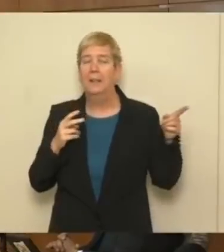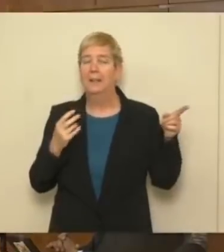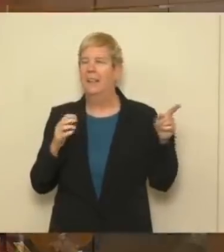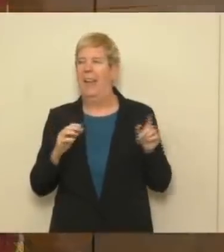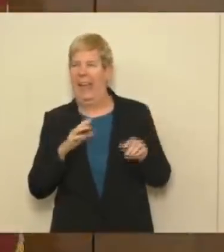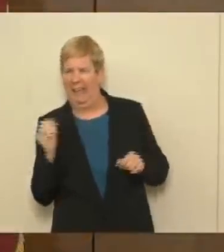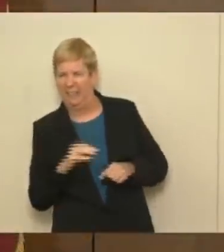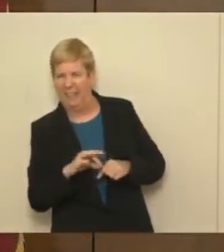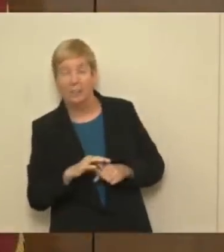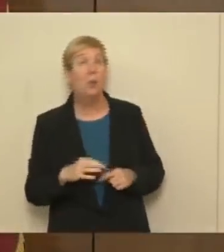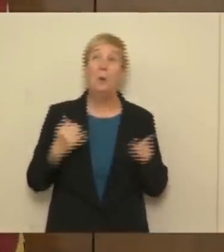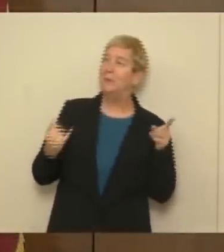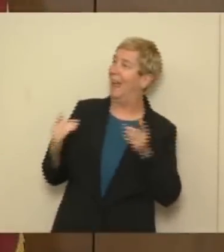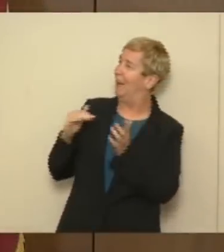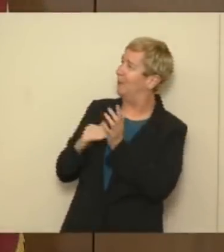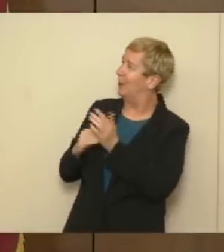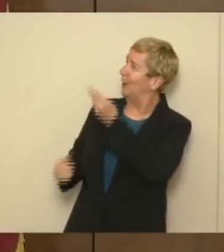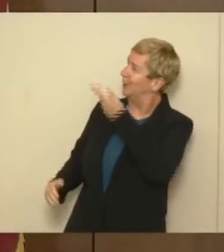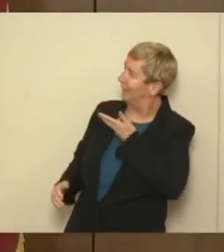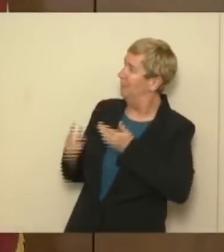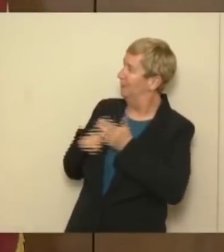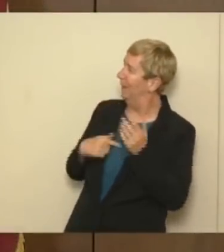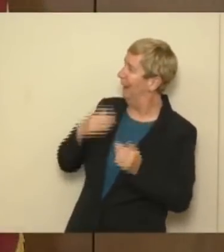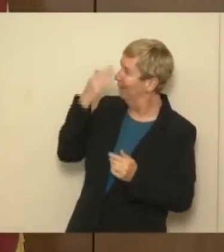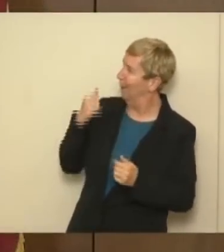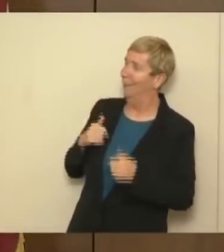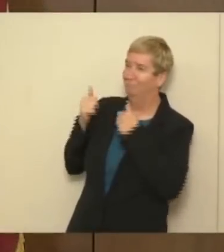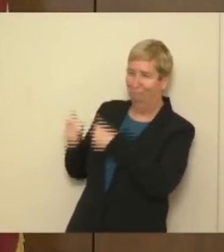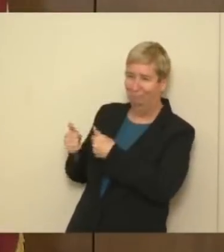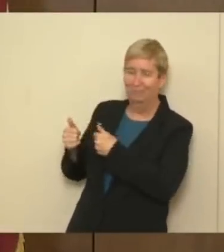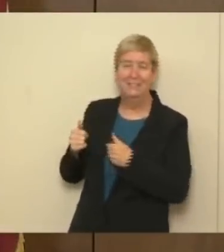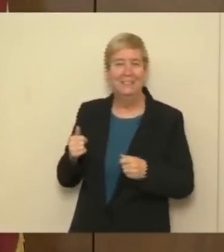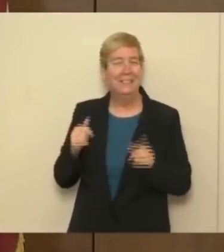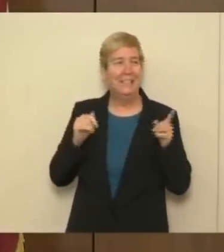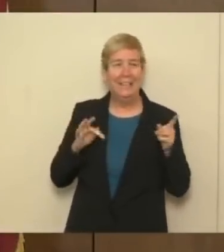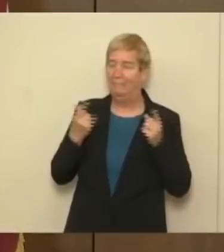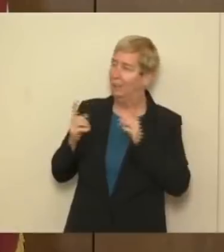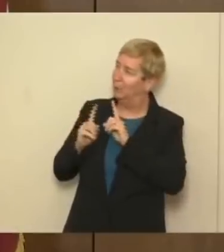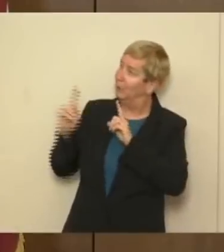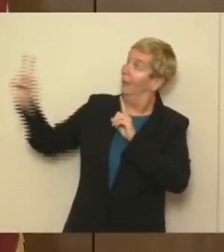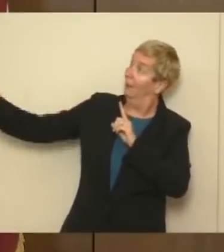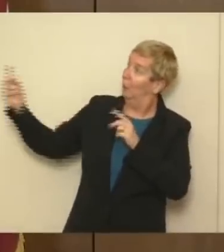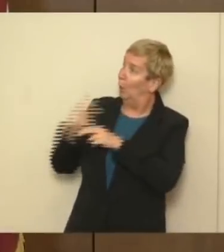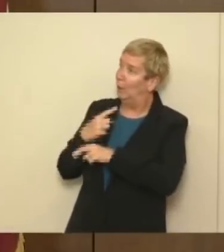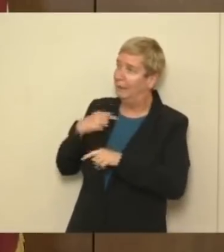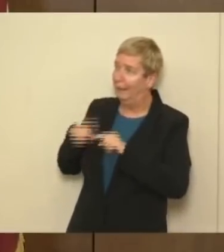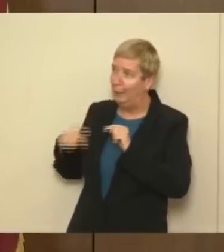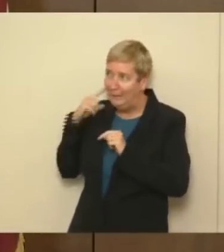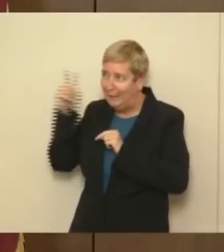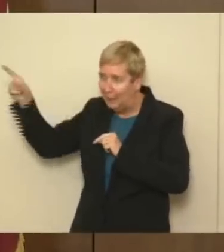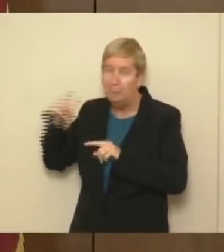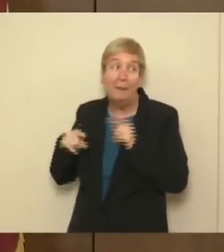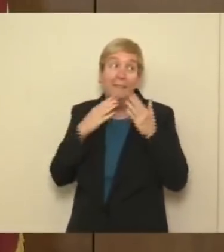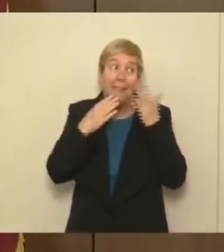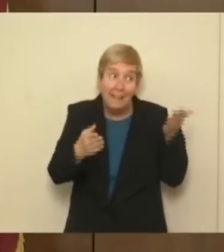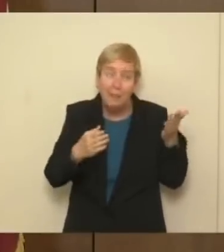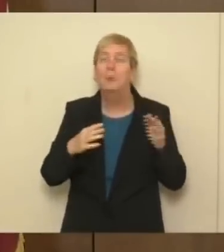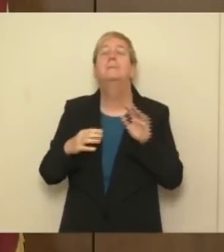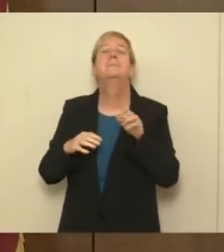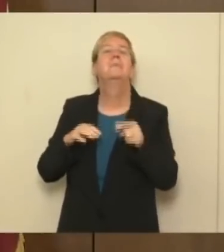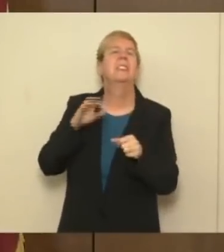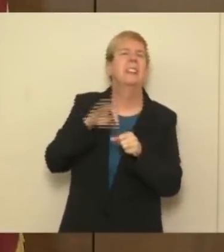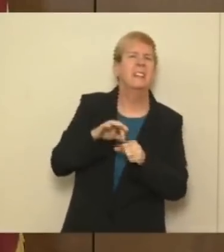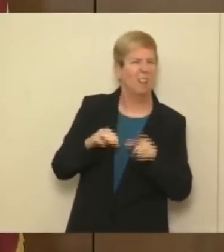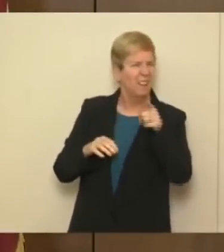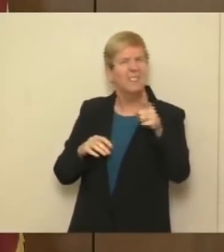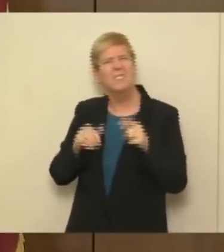me, which is fantastic. So if he was any further away, he wouldn't be able to do that. And I appreciate it. I think it's unfair that they can